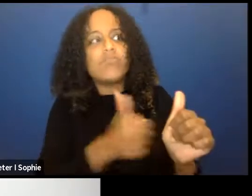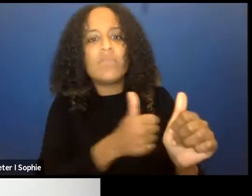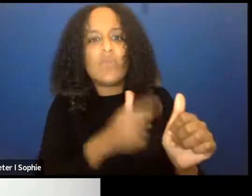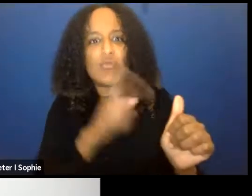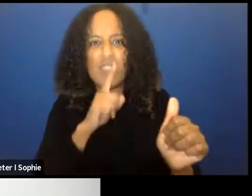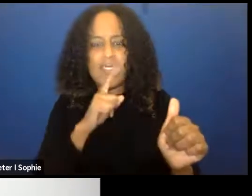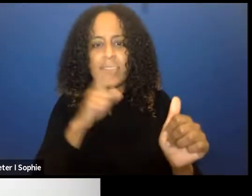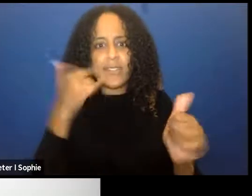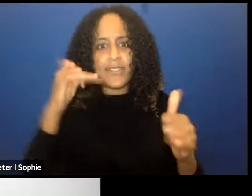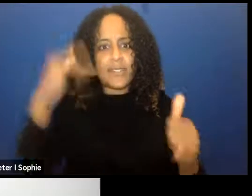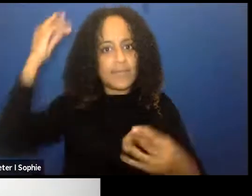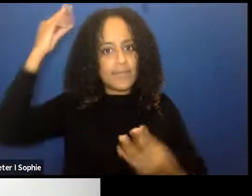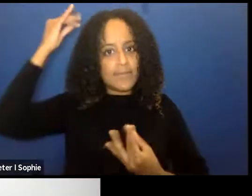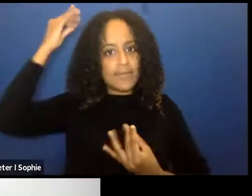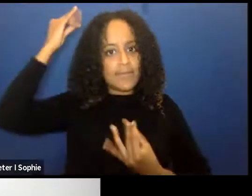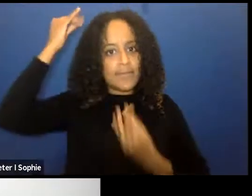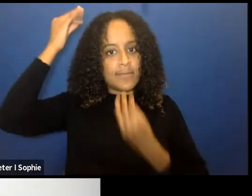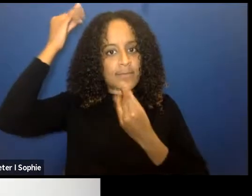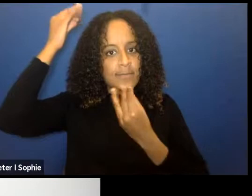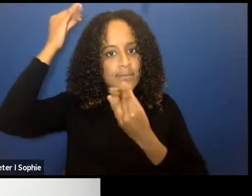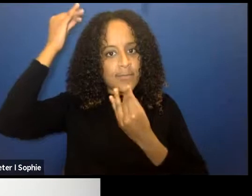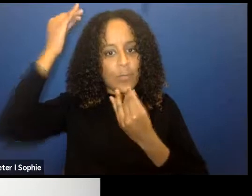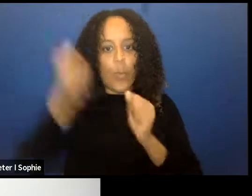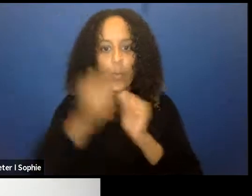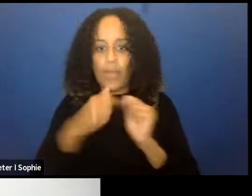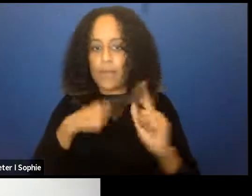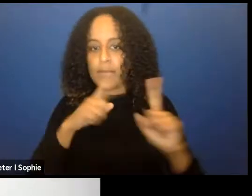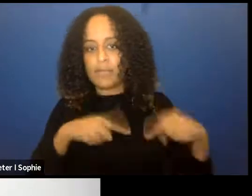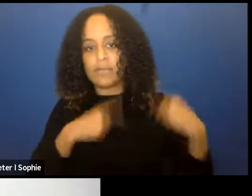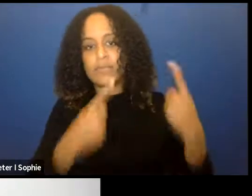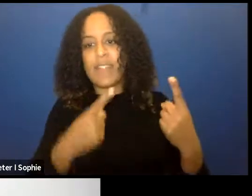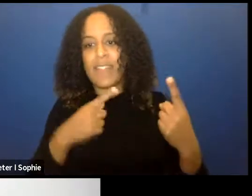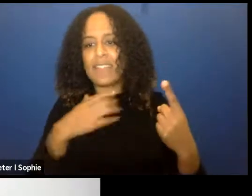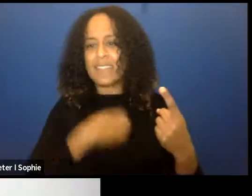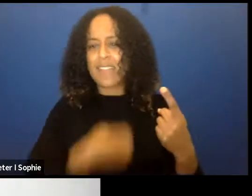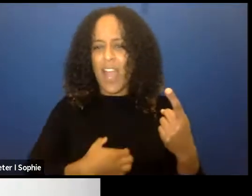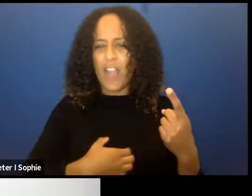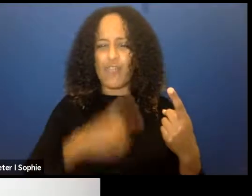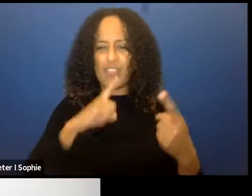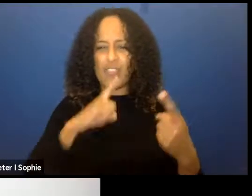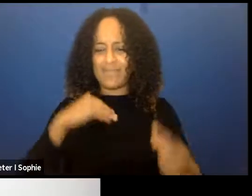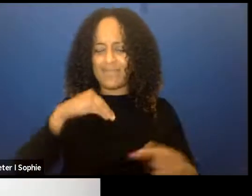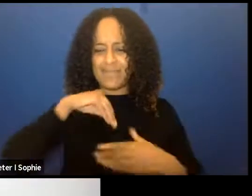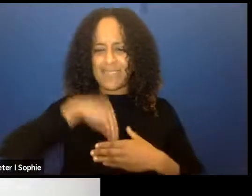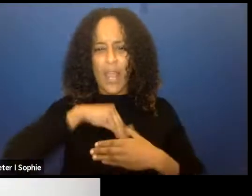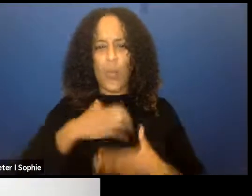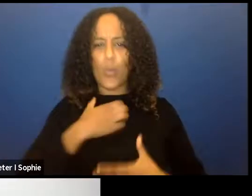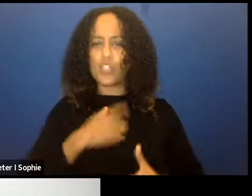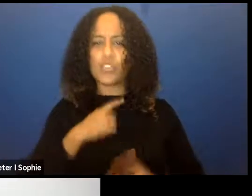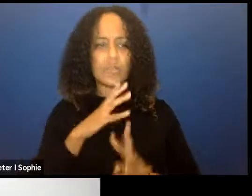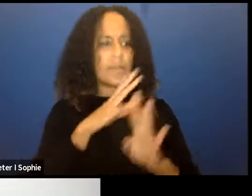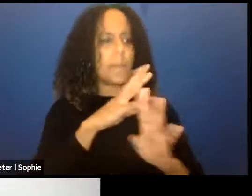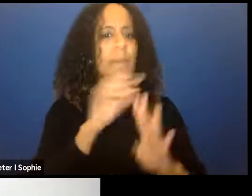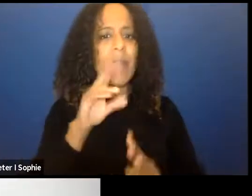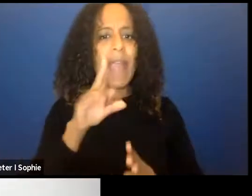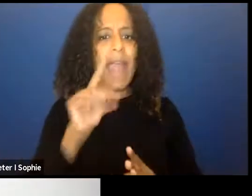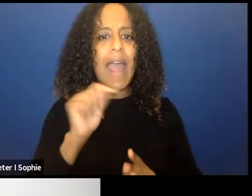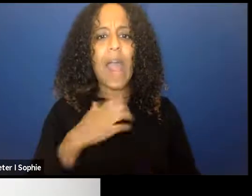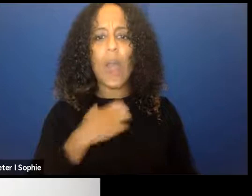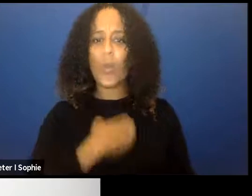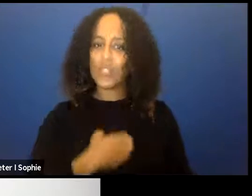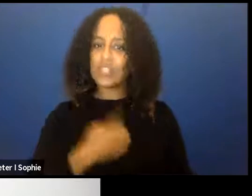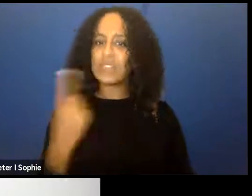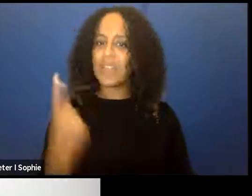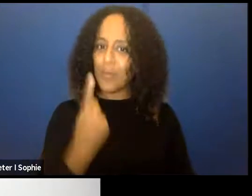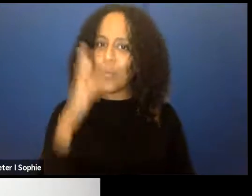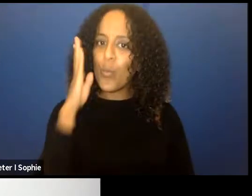with me to this day. But like there's this desire that I wish I would have spoken up. I wish someone else would have spoken up. I